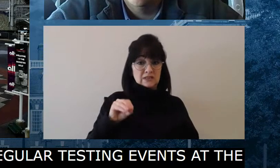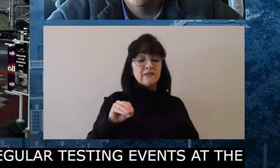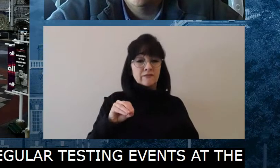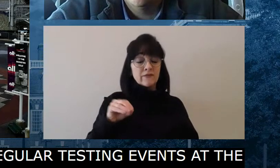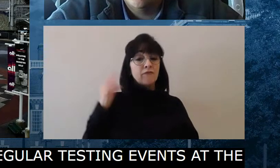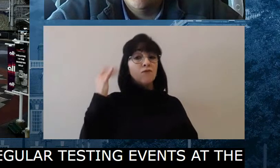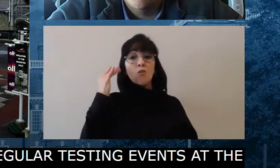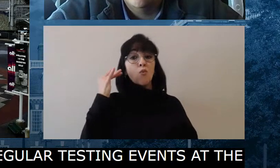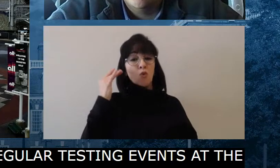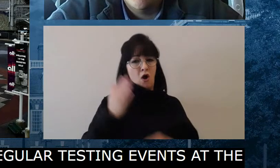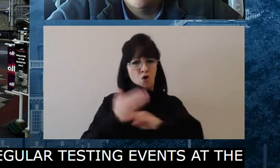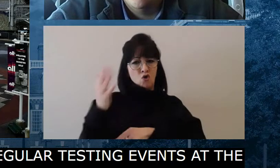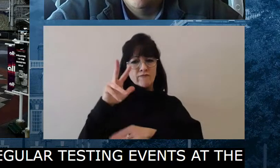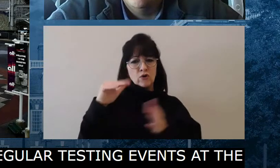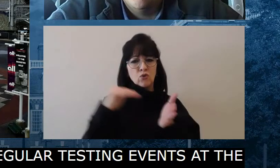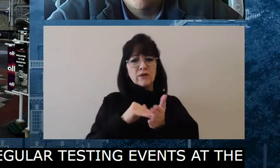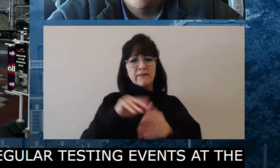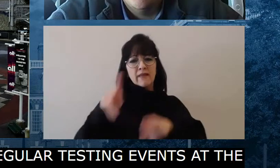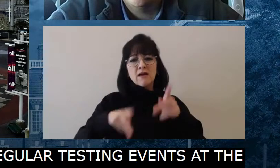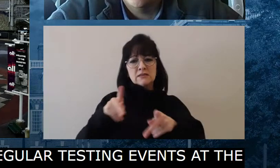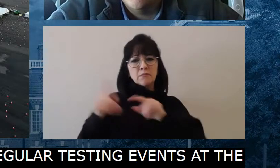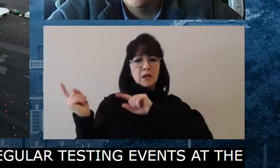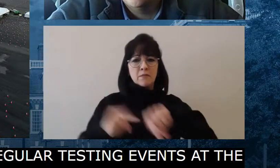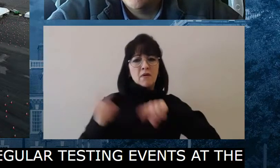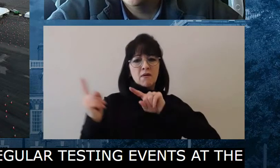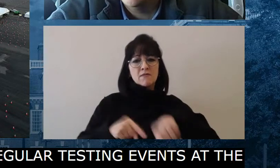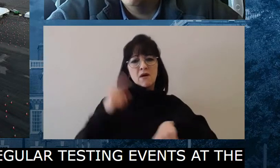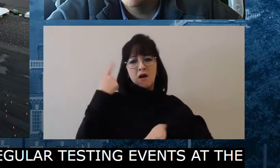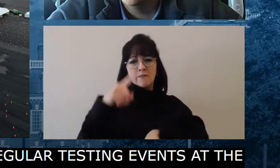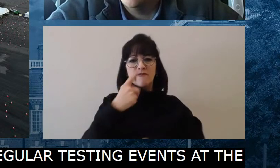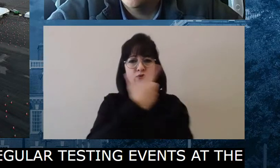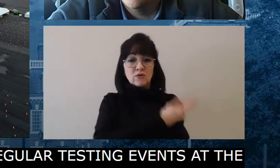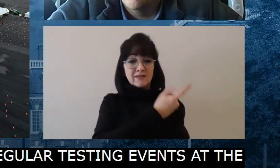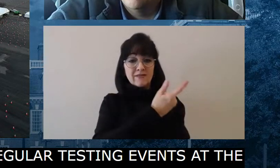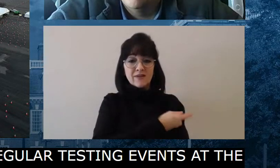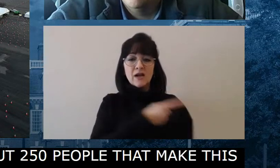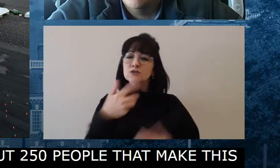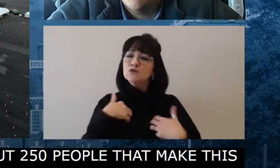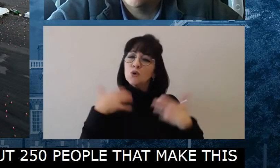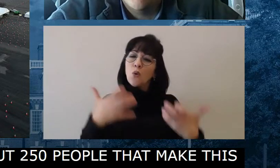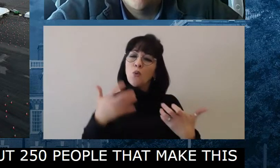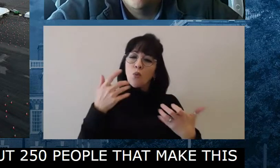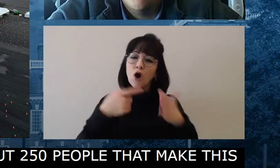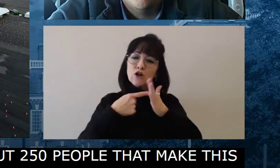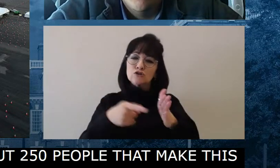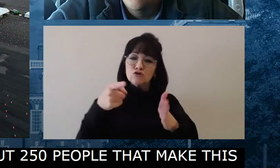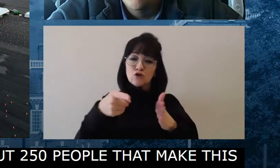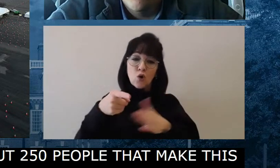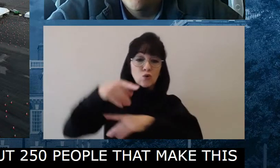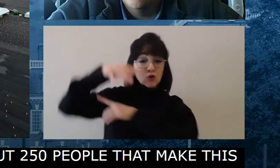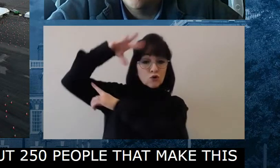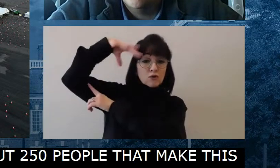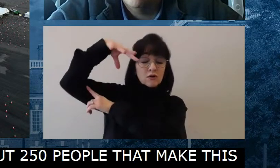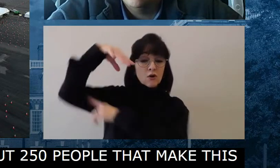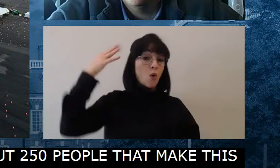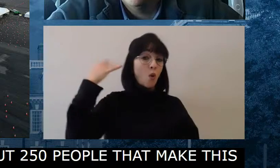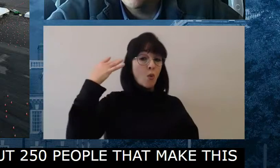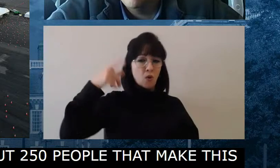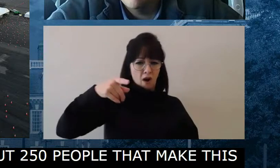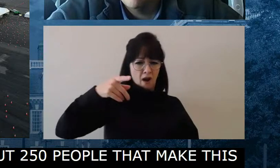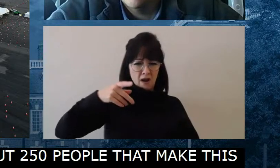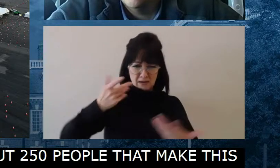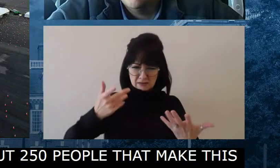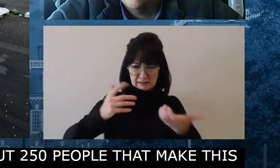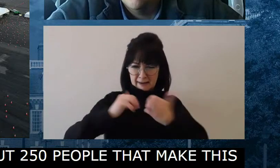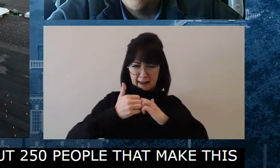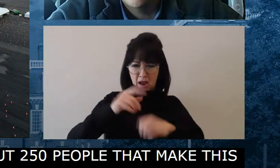look at the site layout again on the next slide, you can kind of see how big this is. We take this area that hundreds of thousands of people will